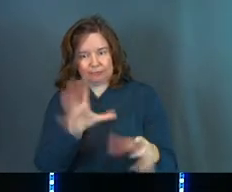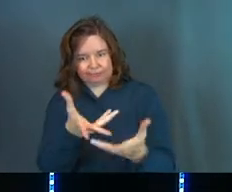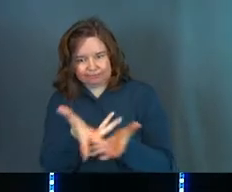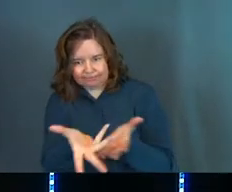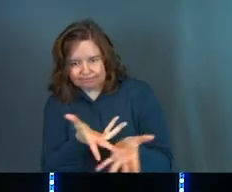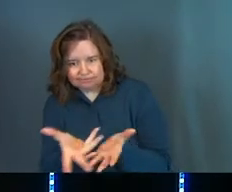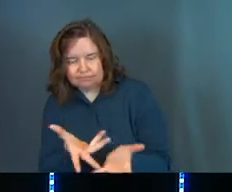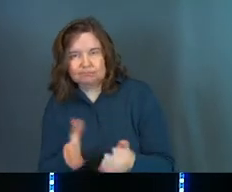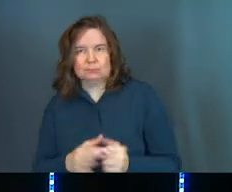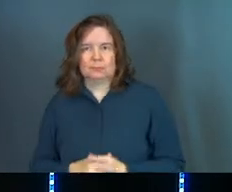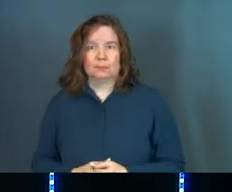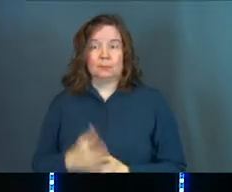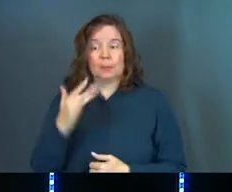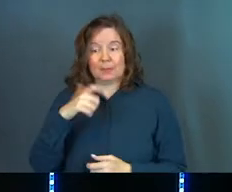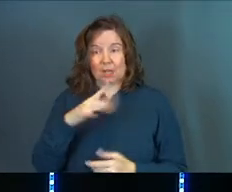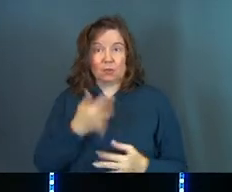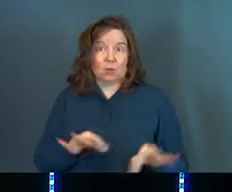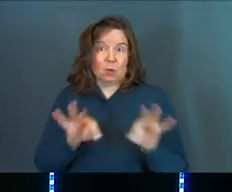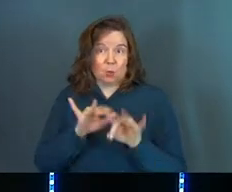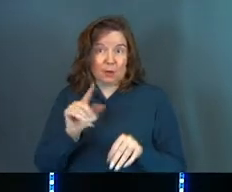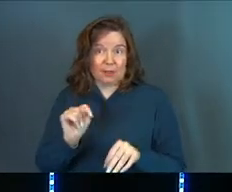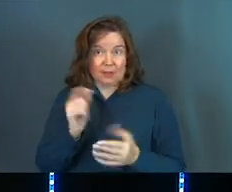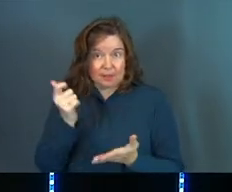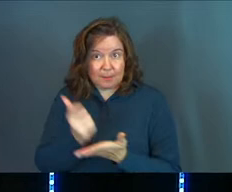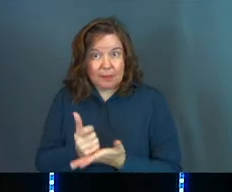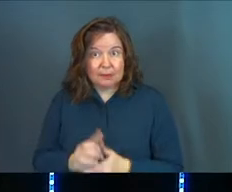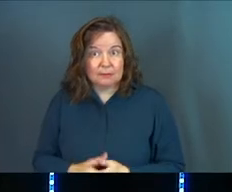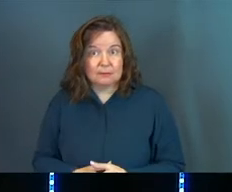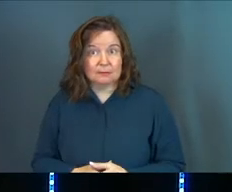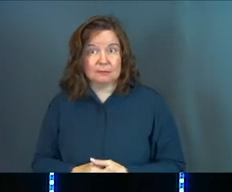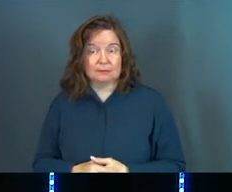people, because they're worth it, amen?